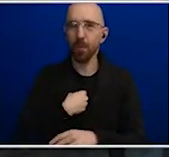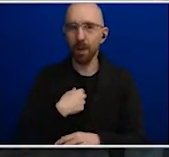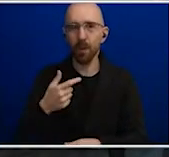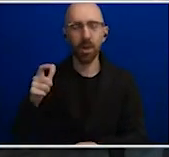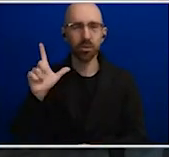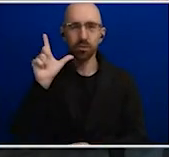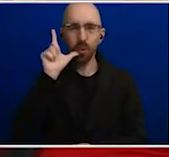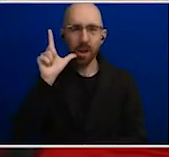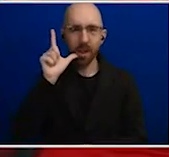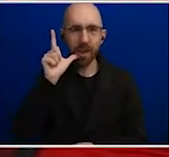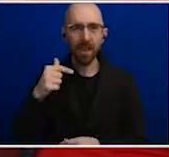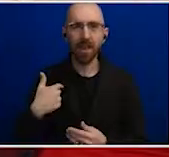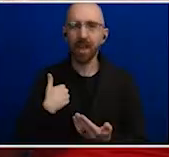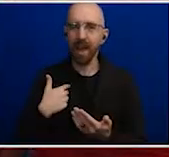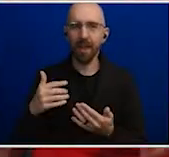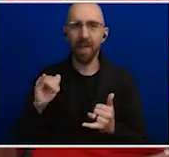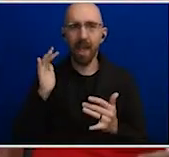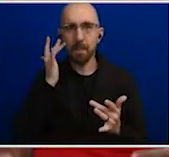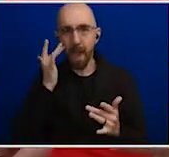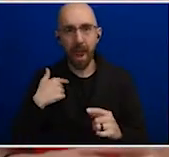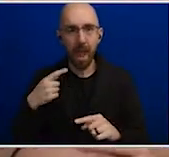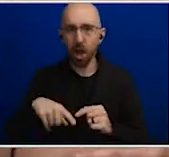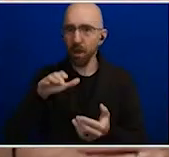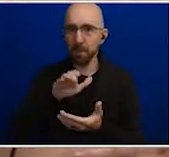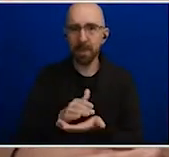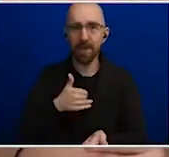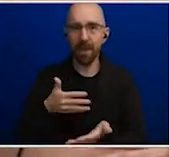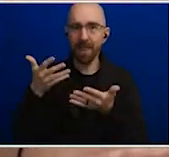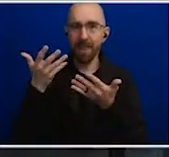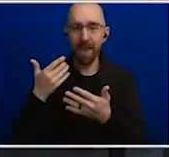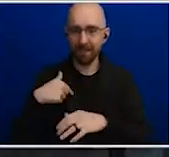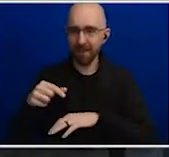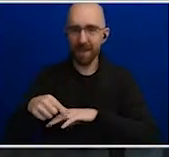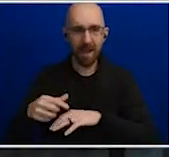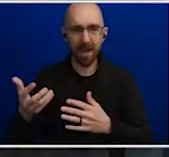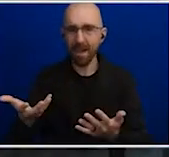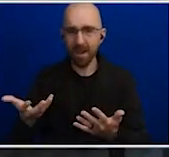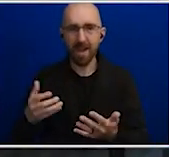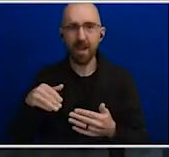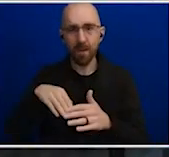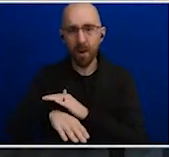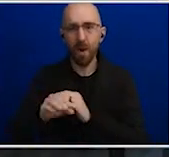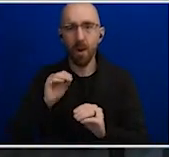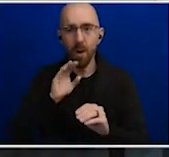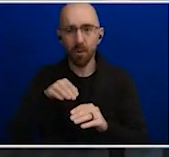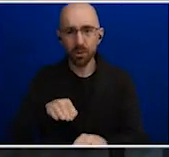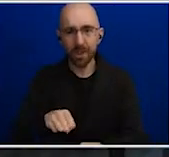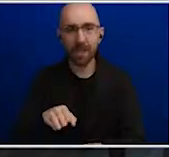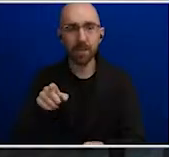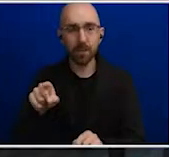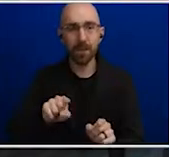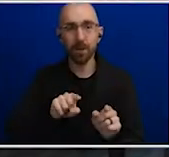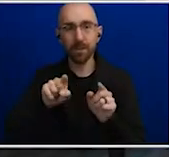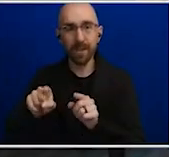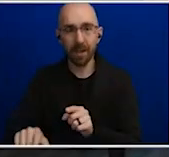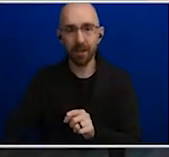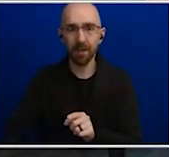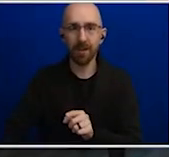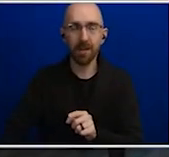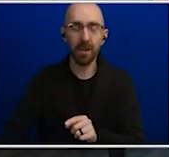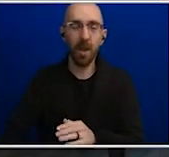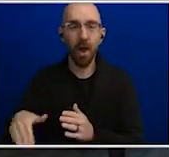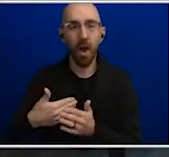like panicked because I couldn't believe I left him in and went, into the ocean. And so he goes down, and in all this sand